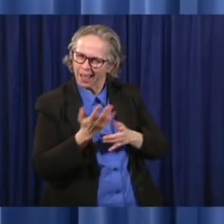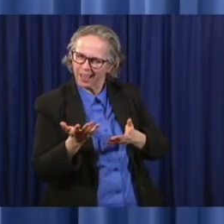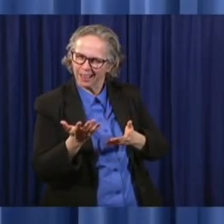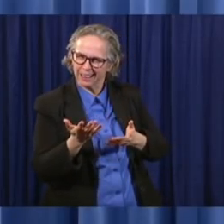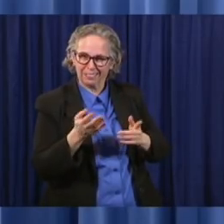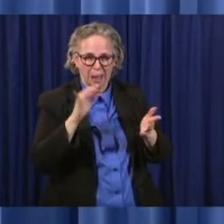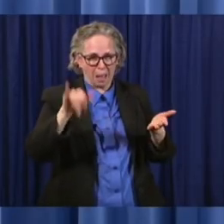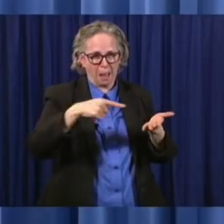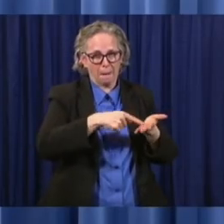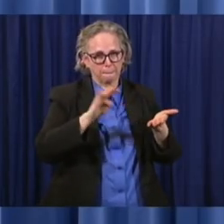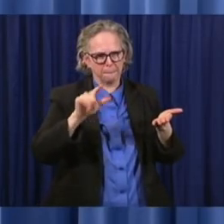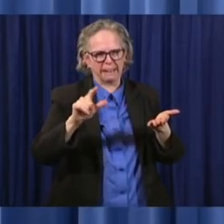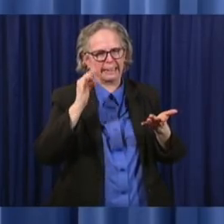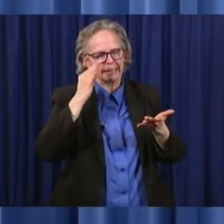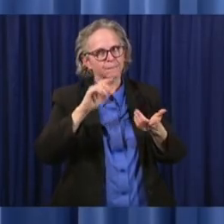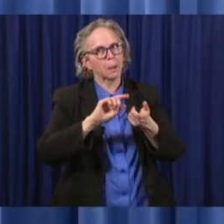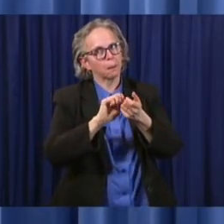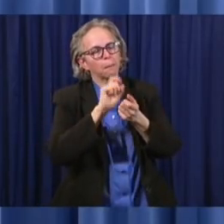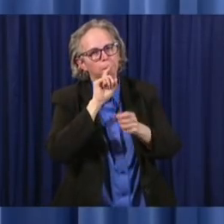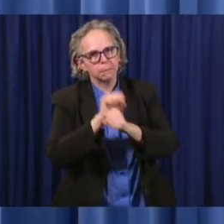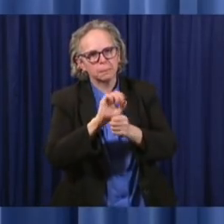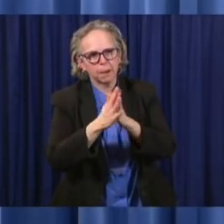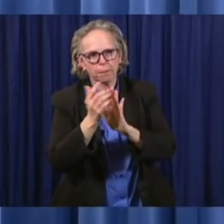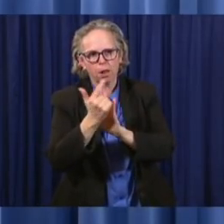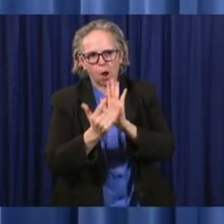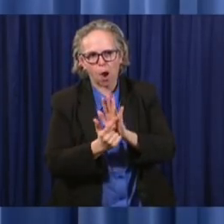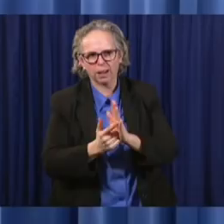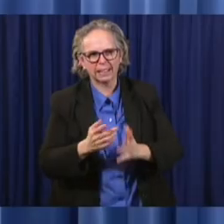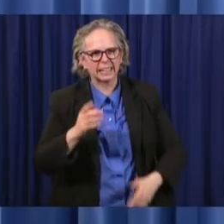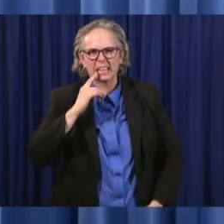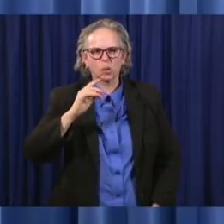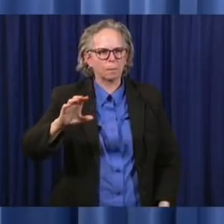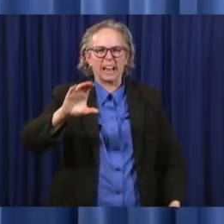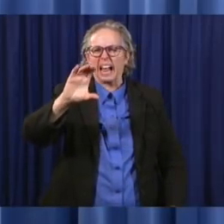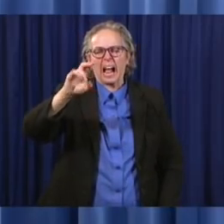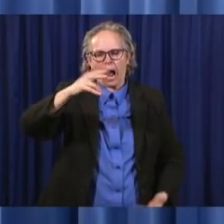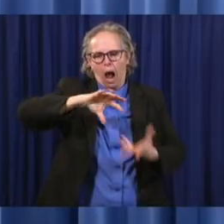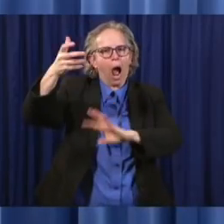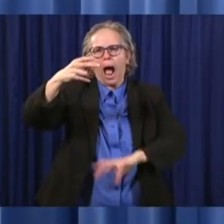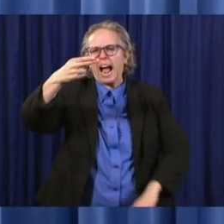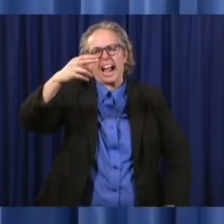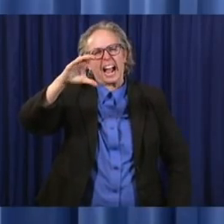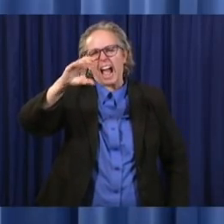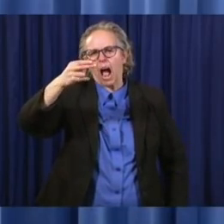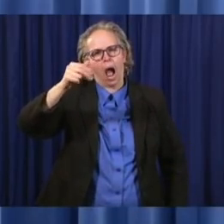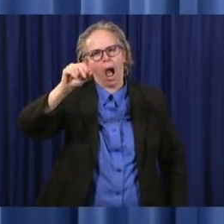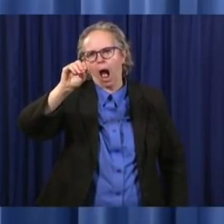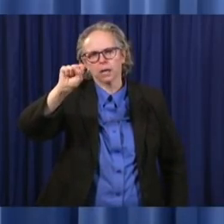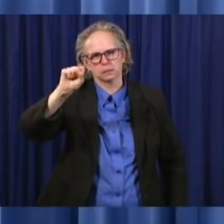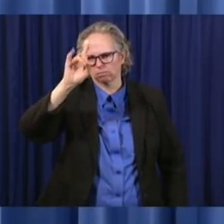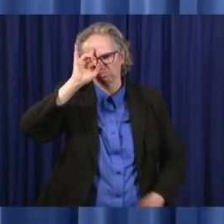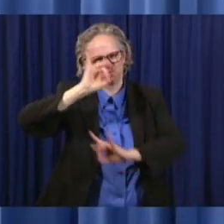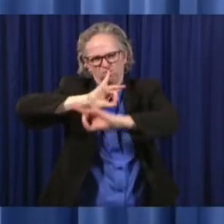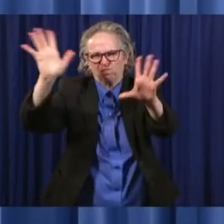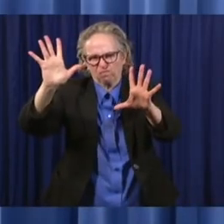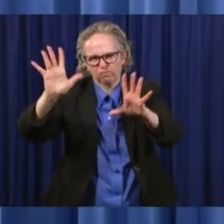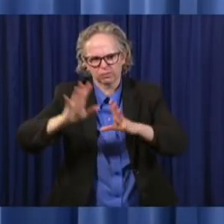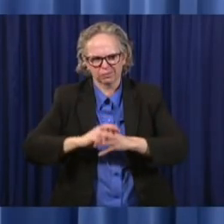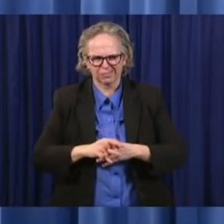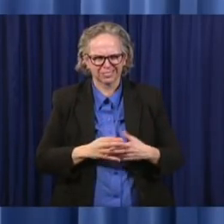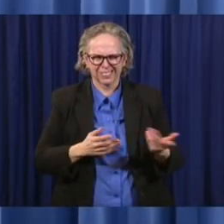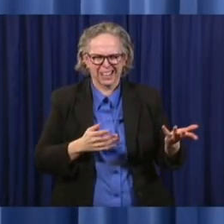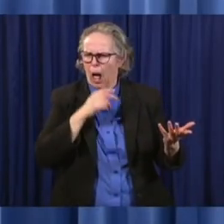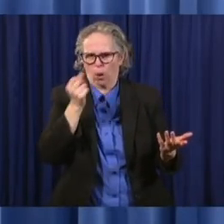would be nothing but chaos. And so it's just, I don't quite understand it. We have a lot of things to deal